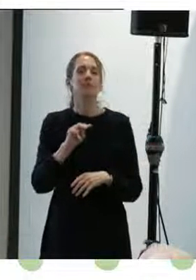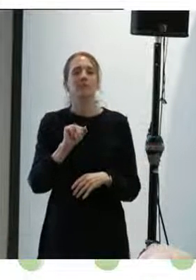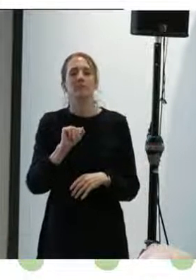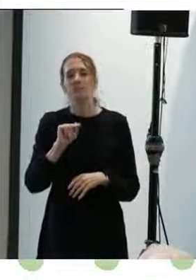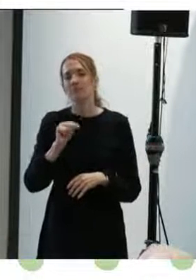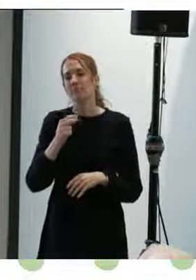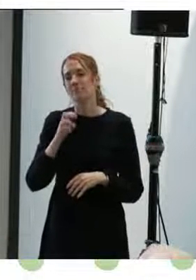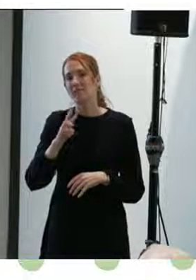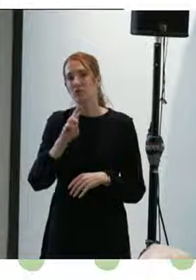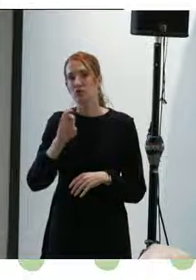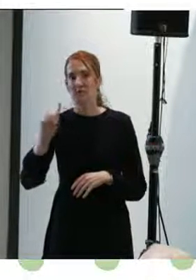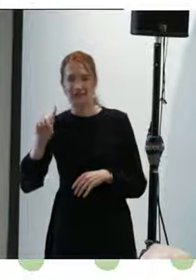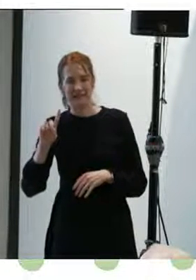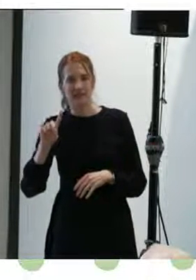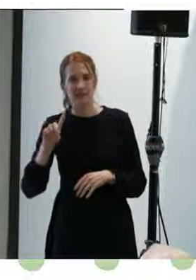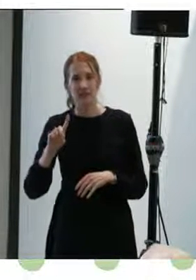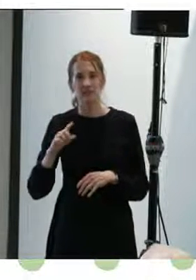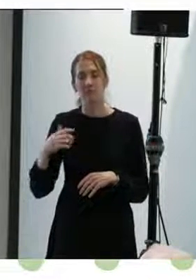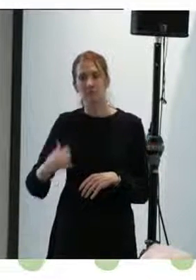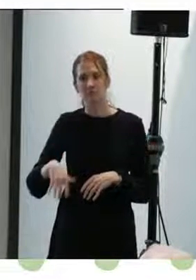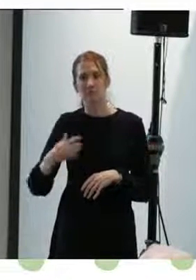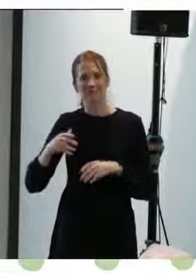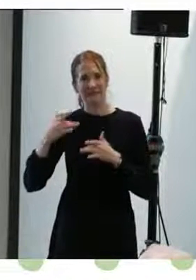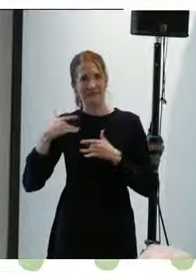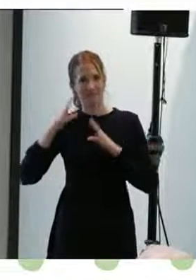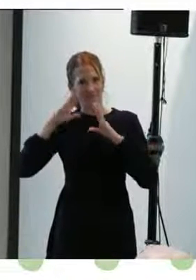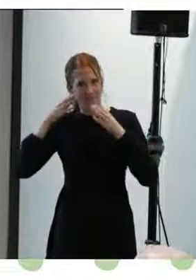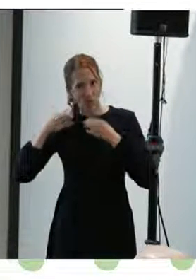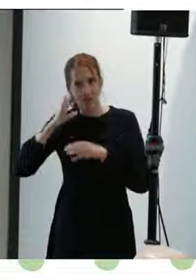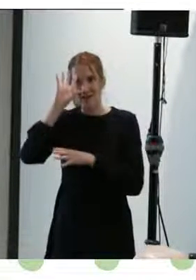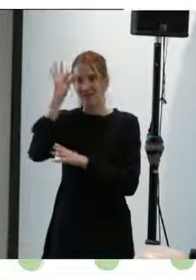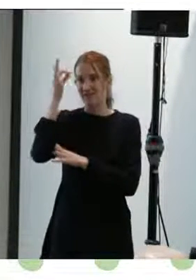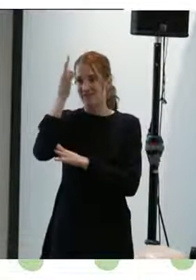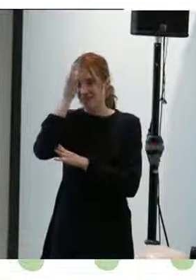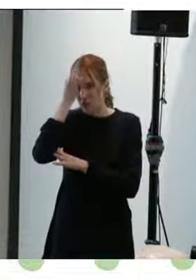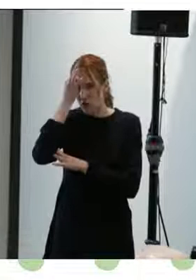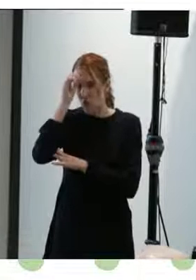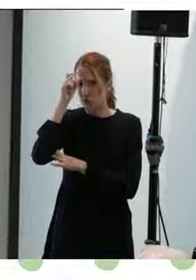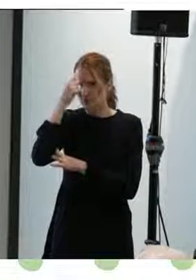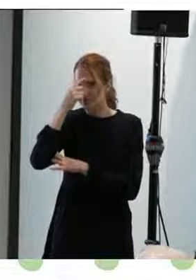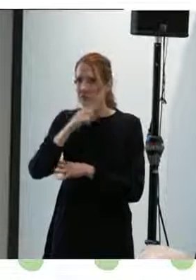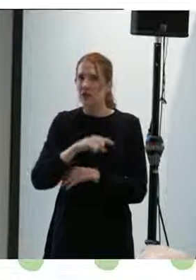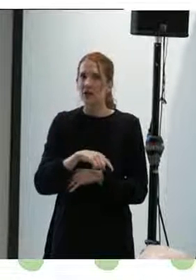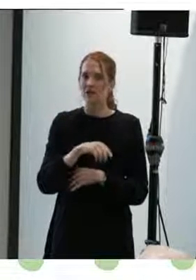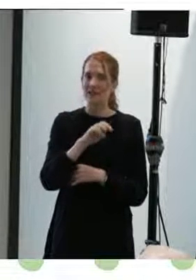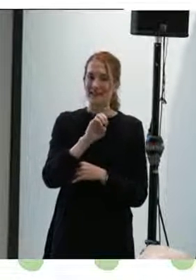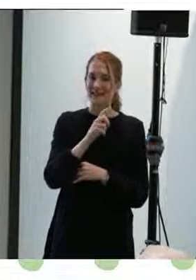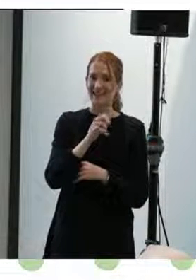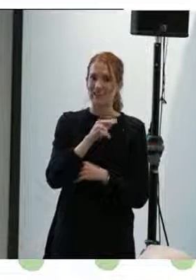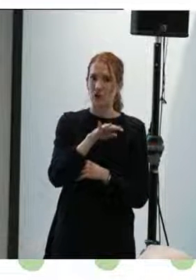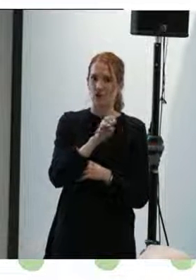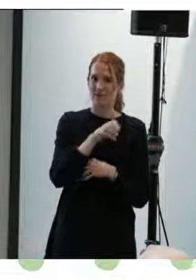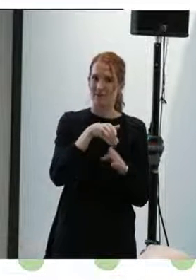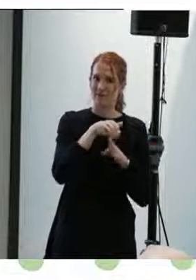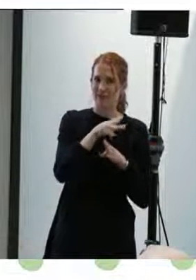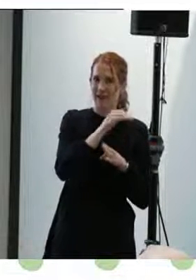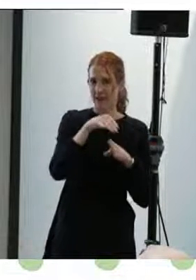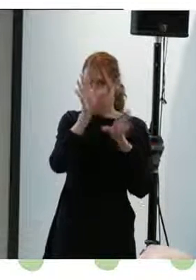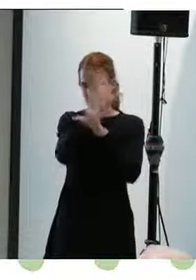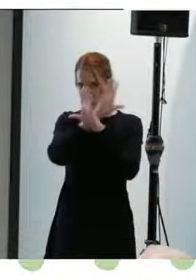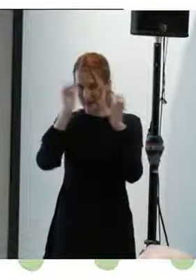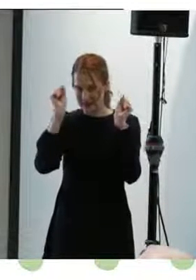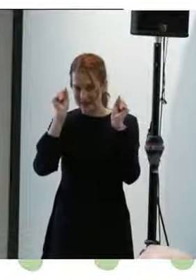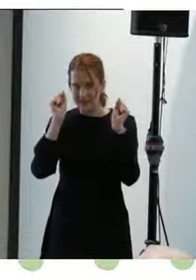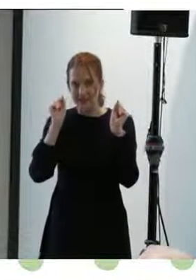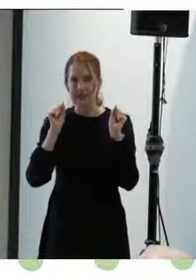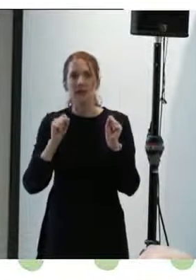There appears to be a major focus on the federal government, specifically the executive branch and the presidency throughout these interviews. Did you find the distrust